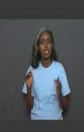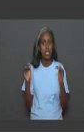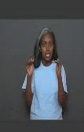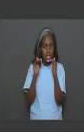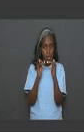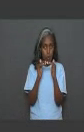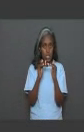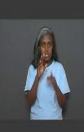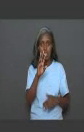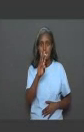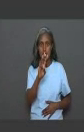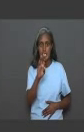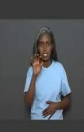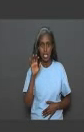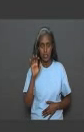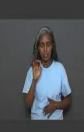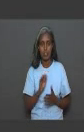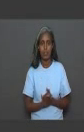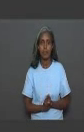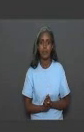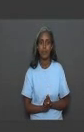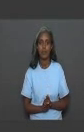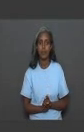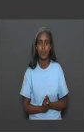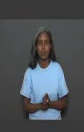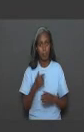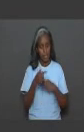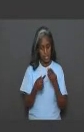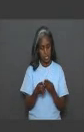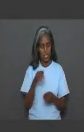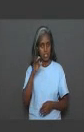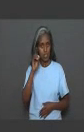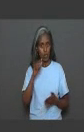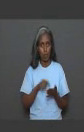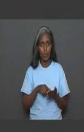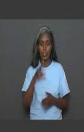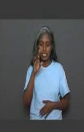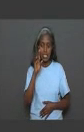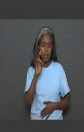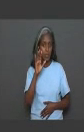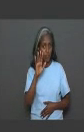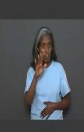0.25p equals 600. So